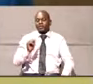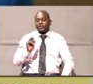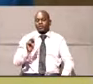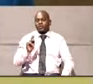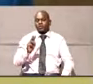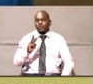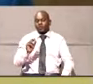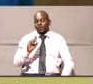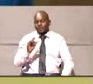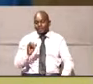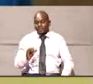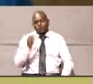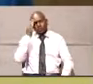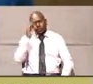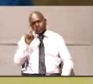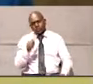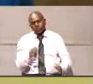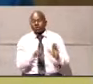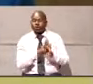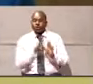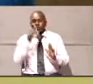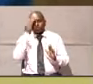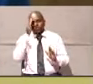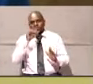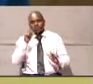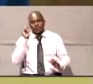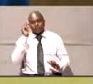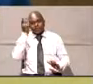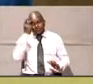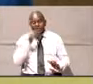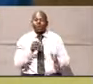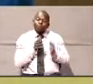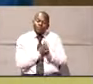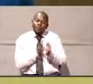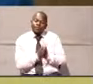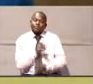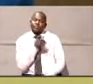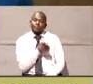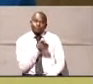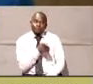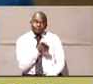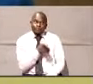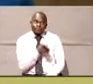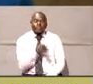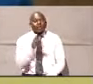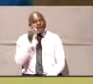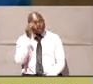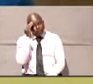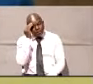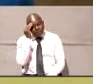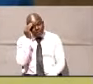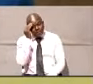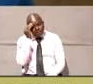you assume you know the law, you know the policies. Let me tell you, knowledge is